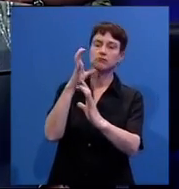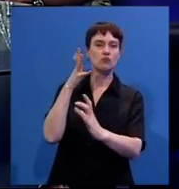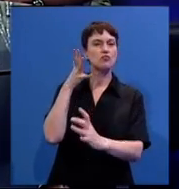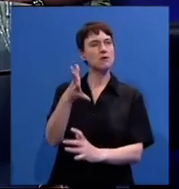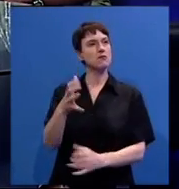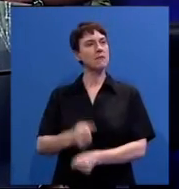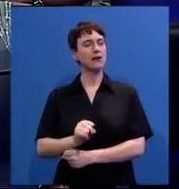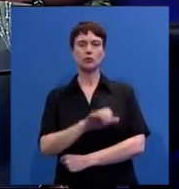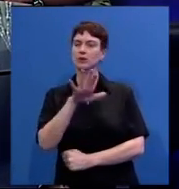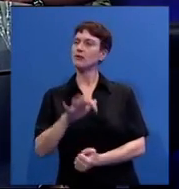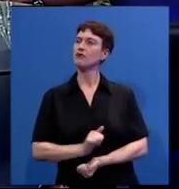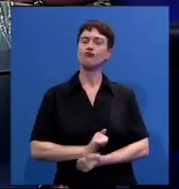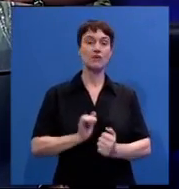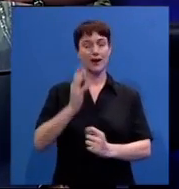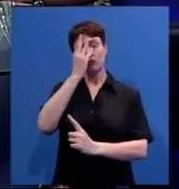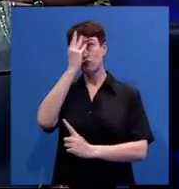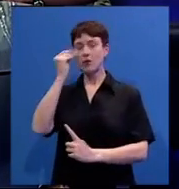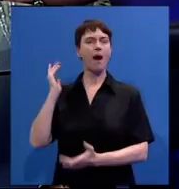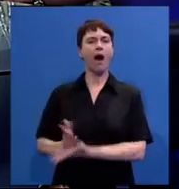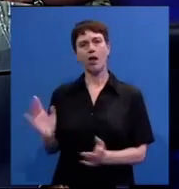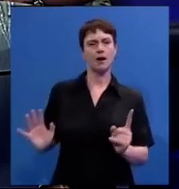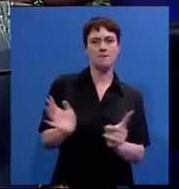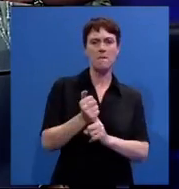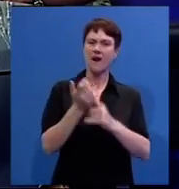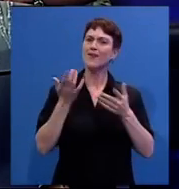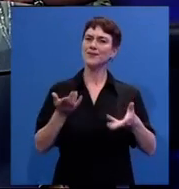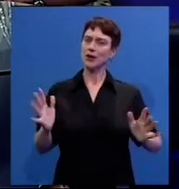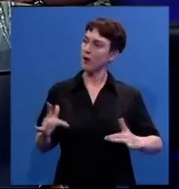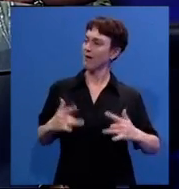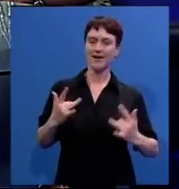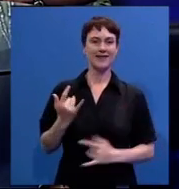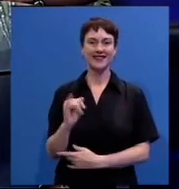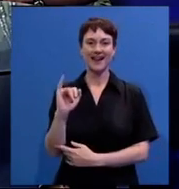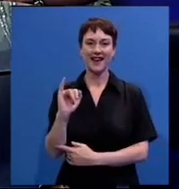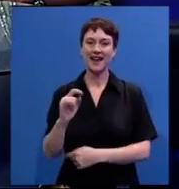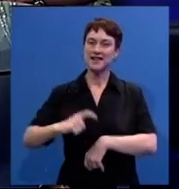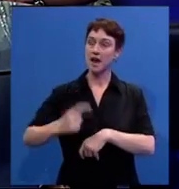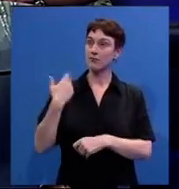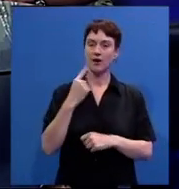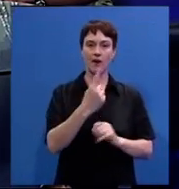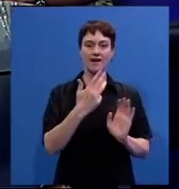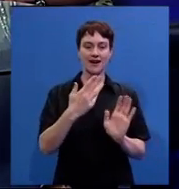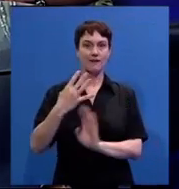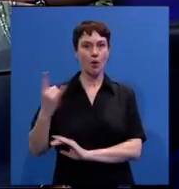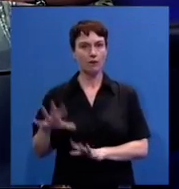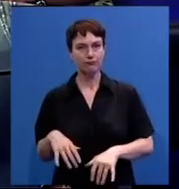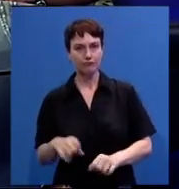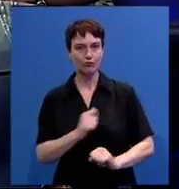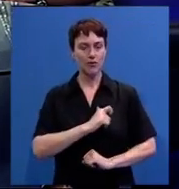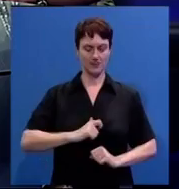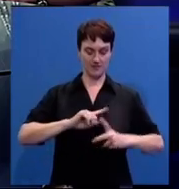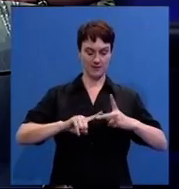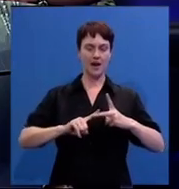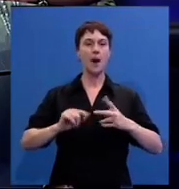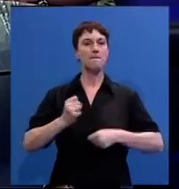South Africans, a dream that he managed to realize in his lifetime as he assumed presidency in 1994, leading the country to